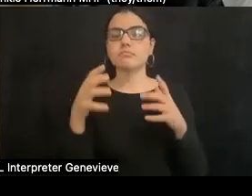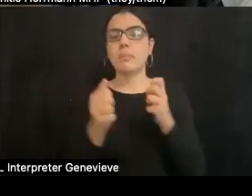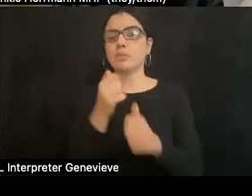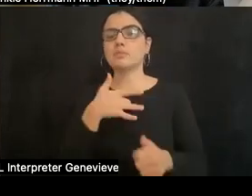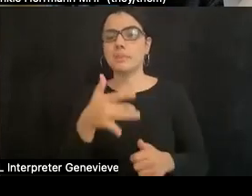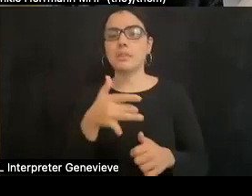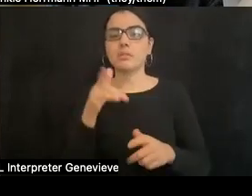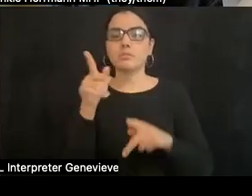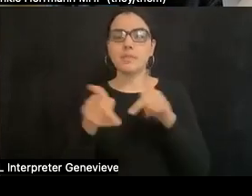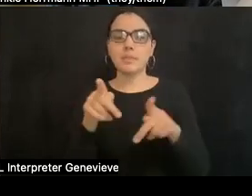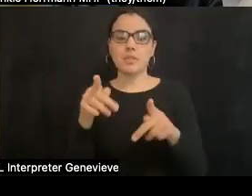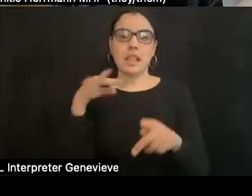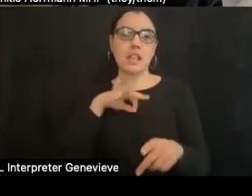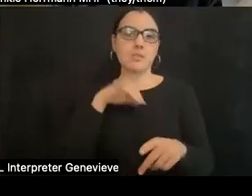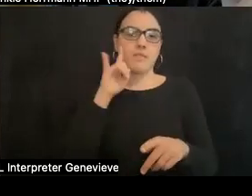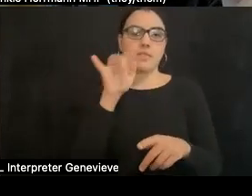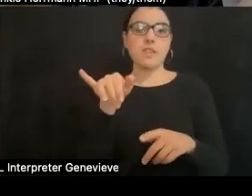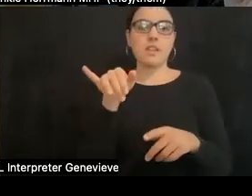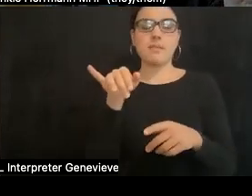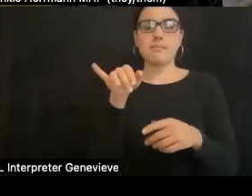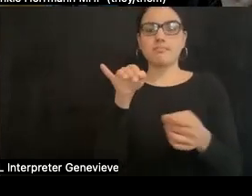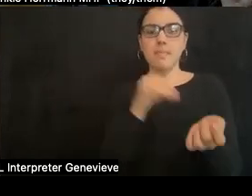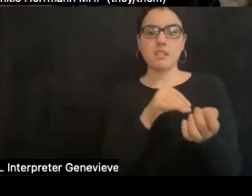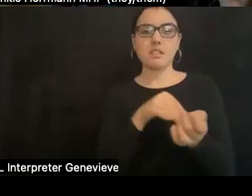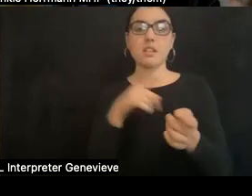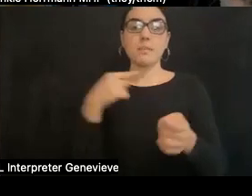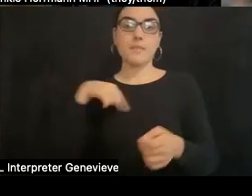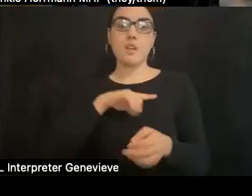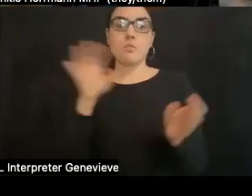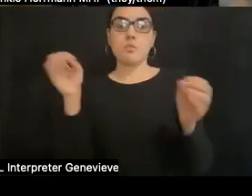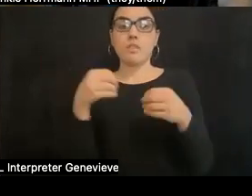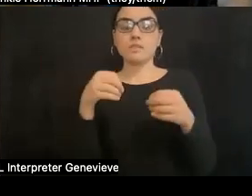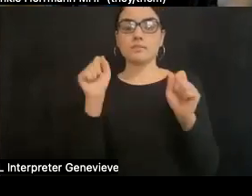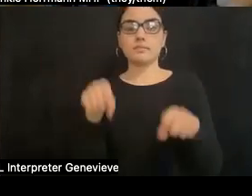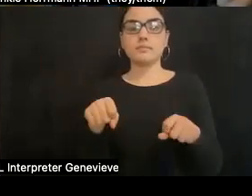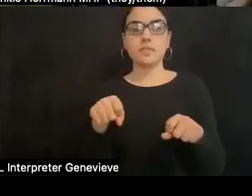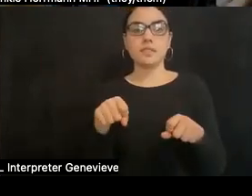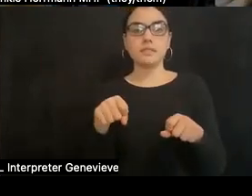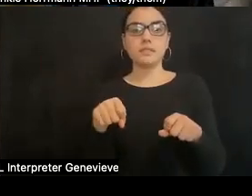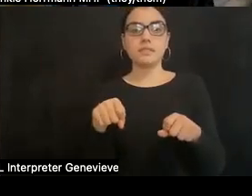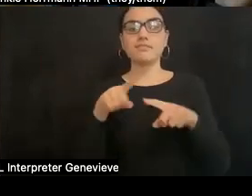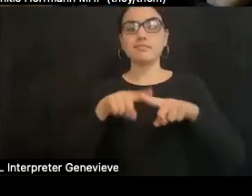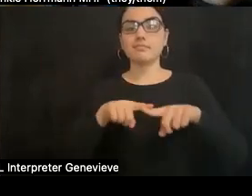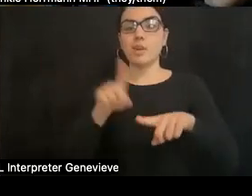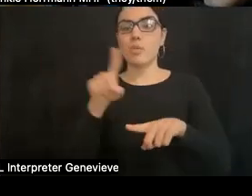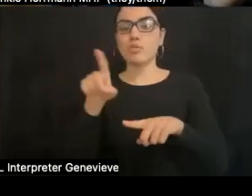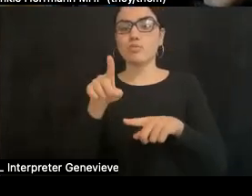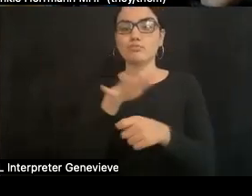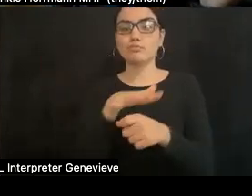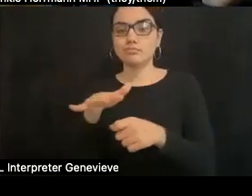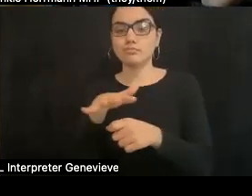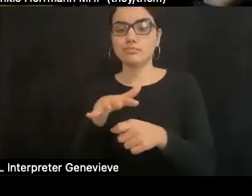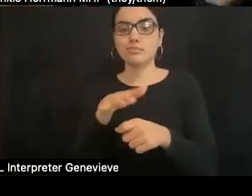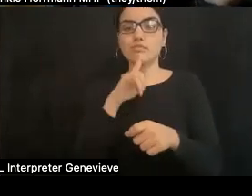for Medicaid. Our office would be able to depending on where you're geographically located, be able